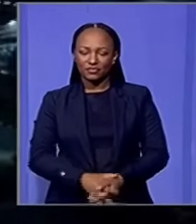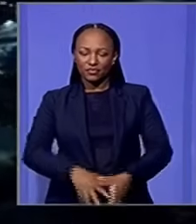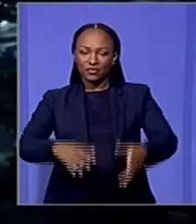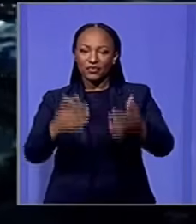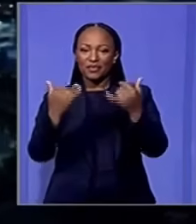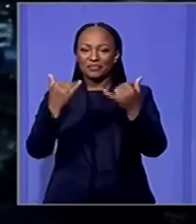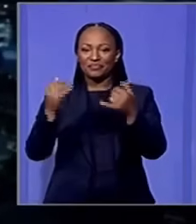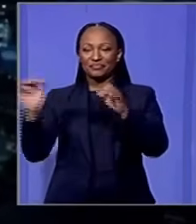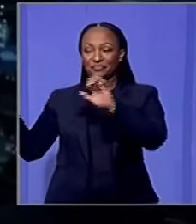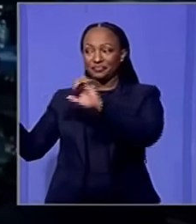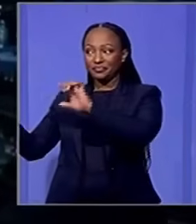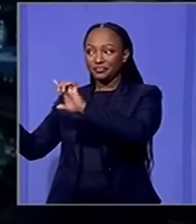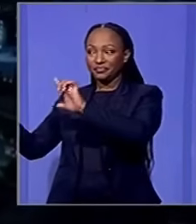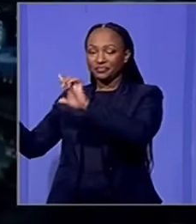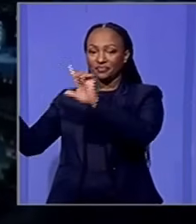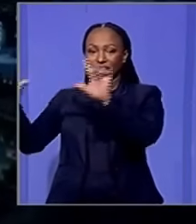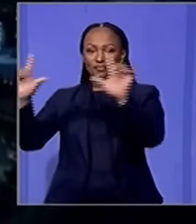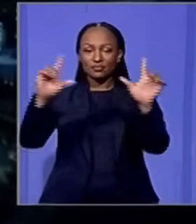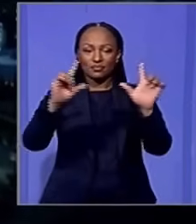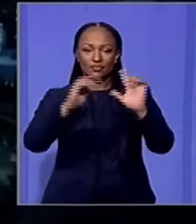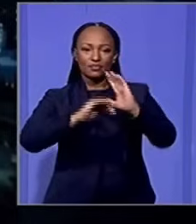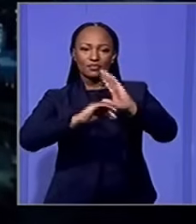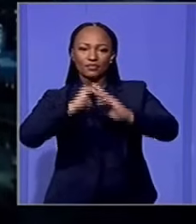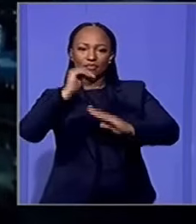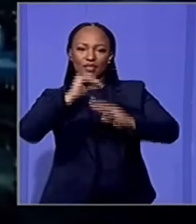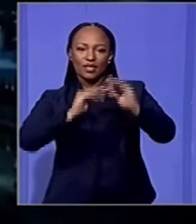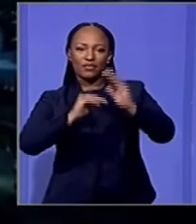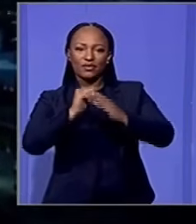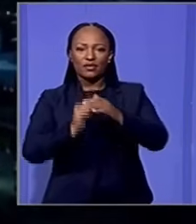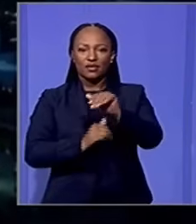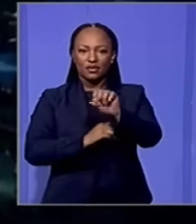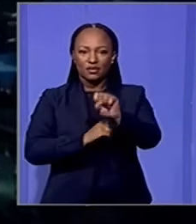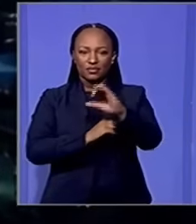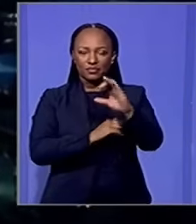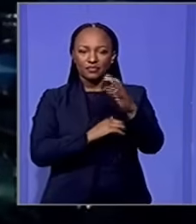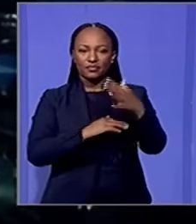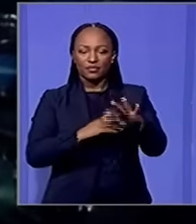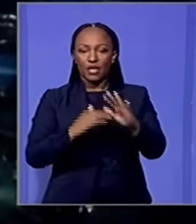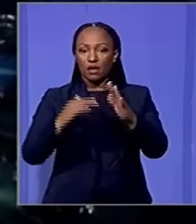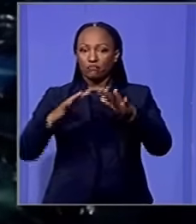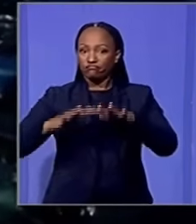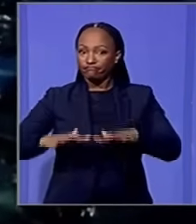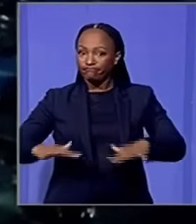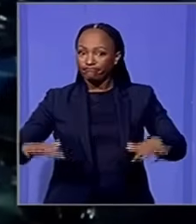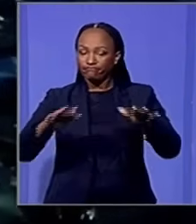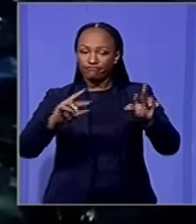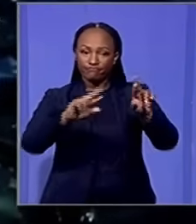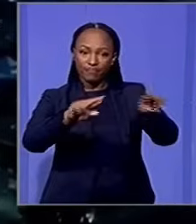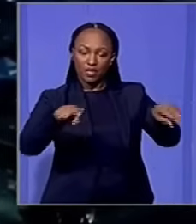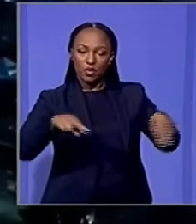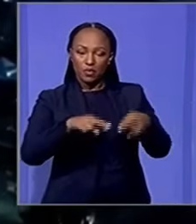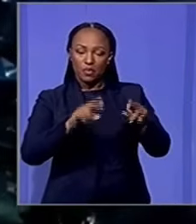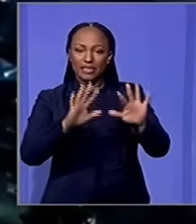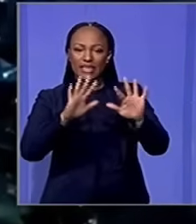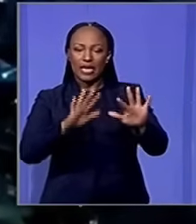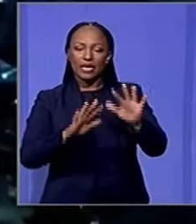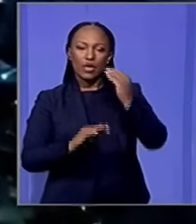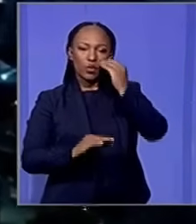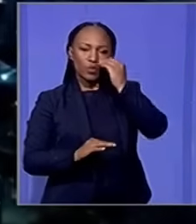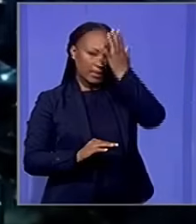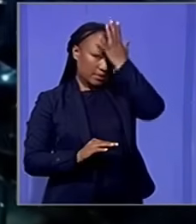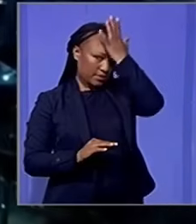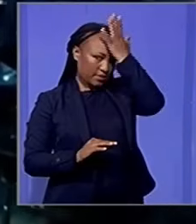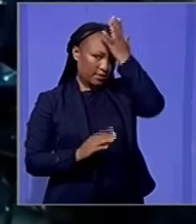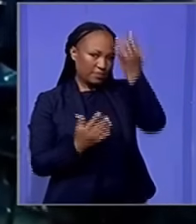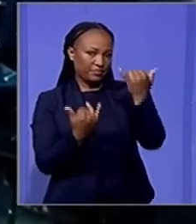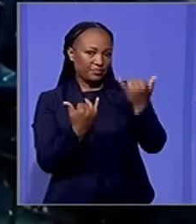Seswantšho se ke moago wa SABC ka Auckland Park, Johannesburg go mmeregaša ka mono Studio 10 ditabeng tša Sepedi. Re thoma ka dihlogo.